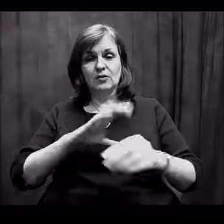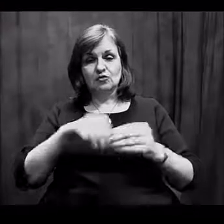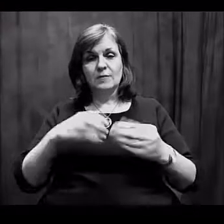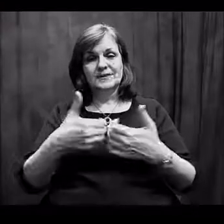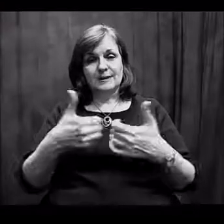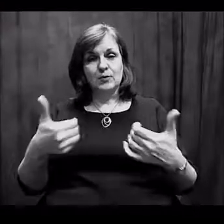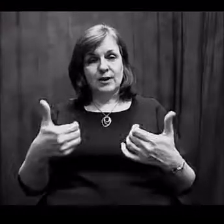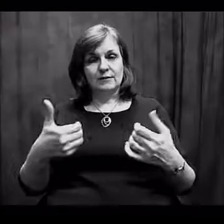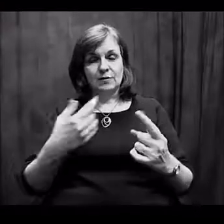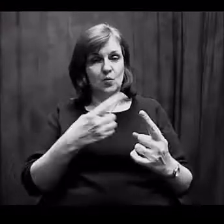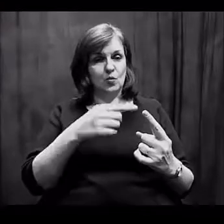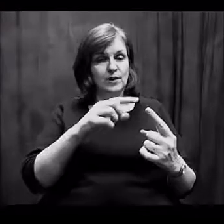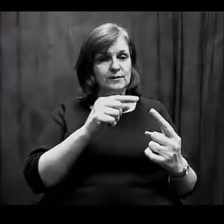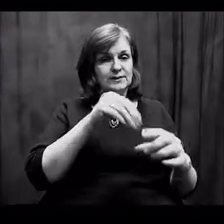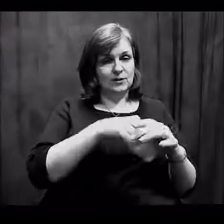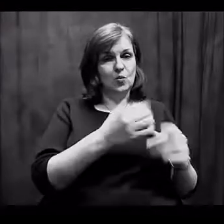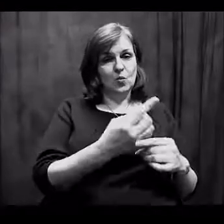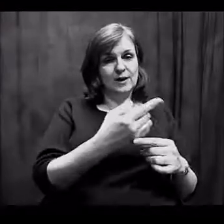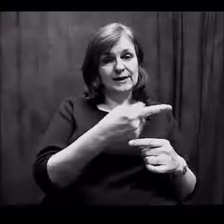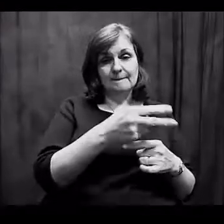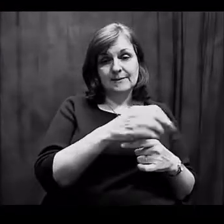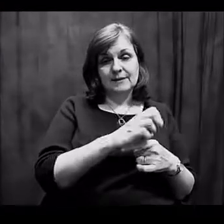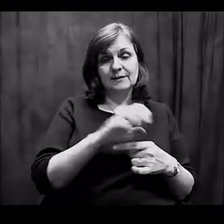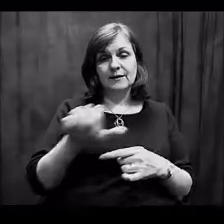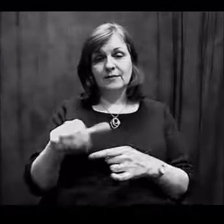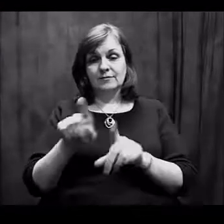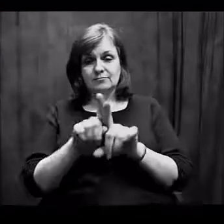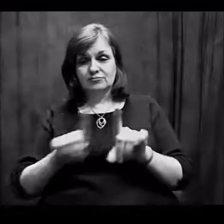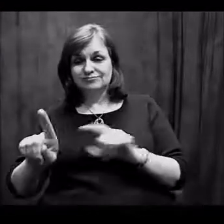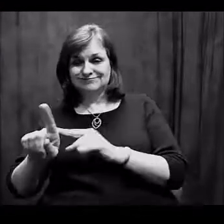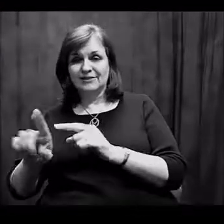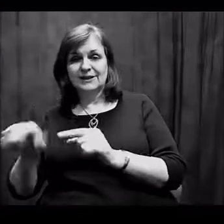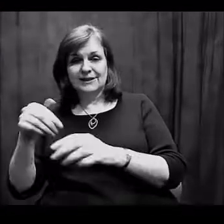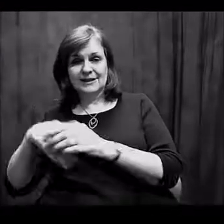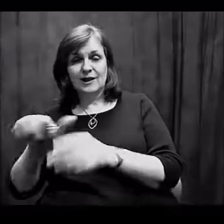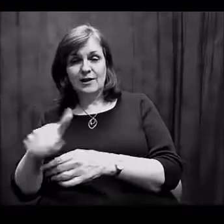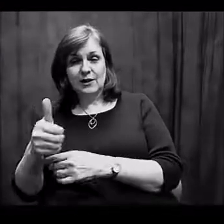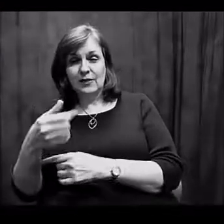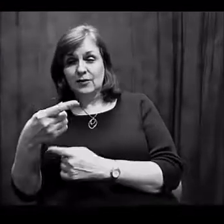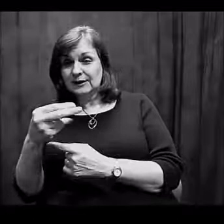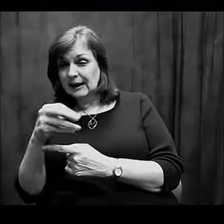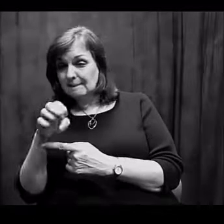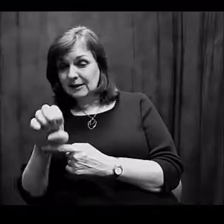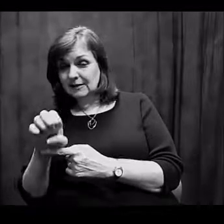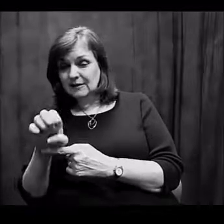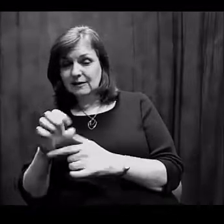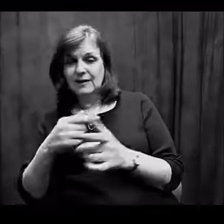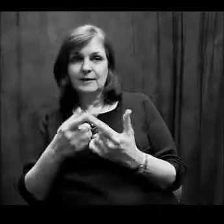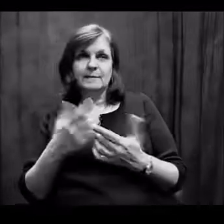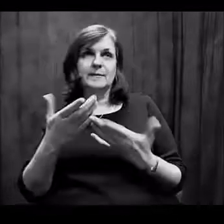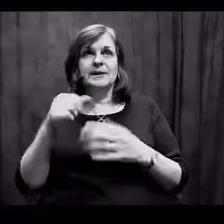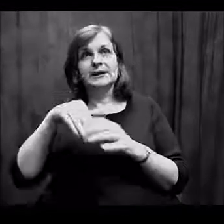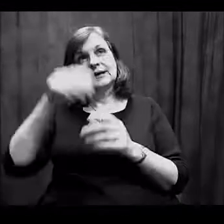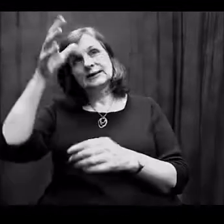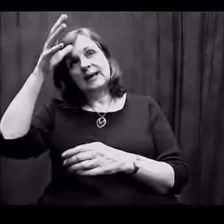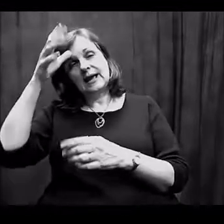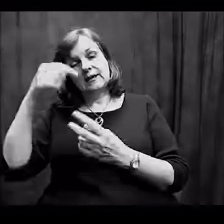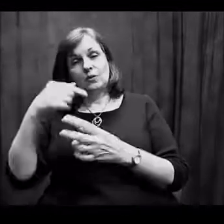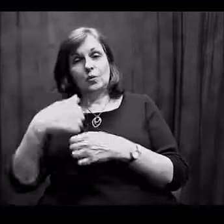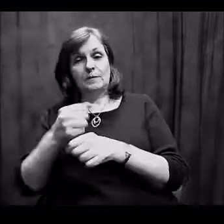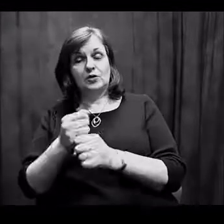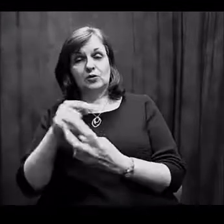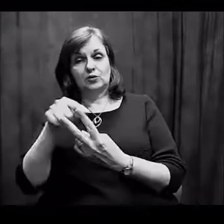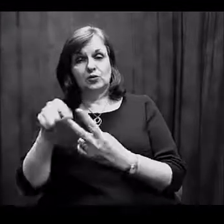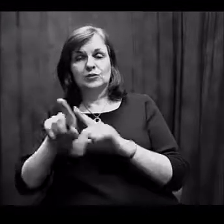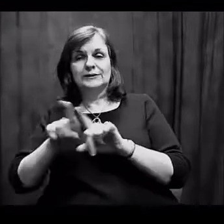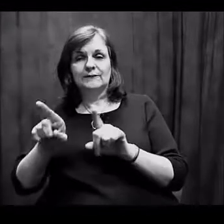look at this separation of chromosomes. One goes to one gamete, one goes to another gamete within a single individual. So